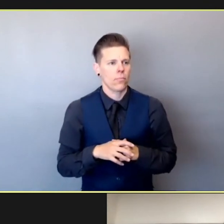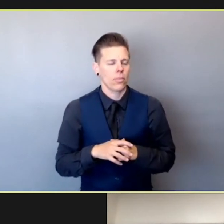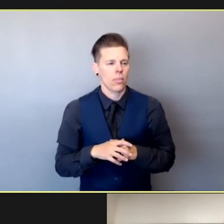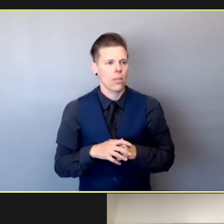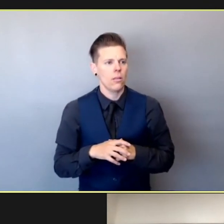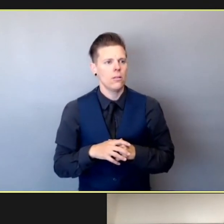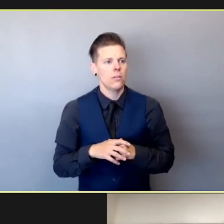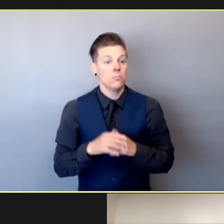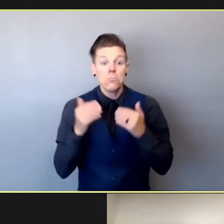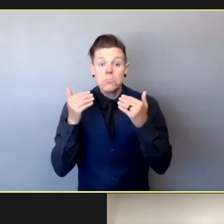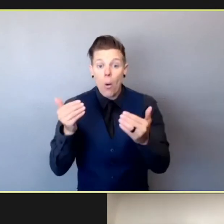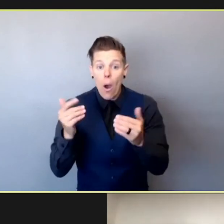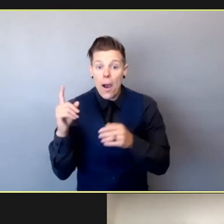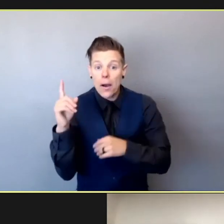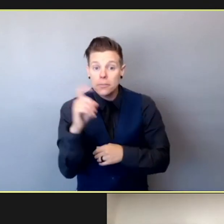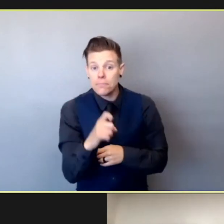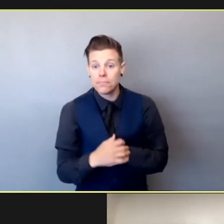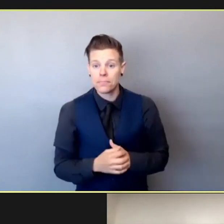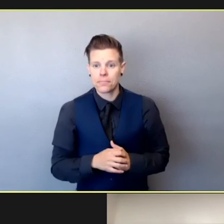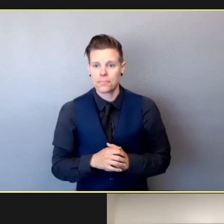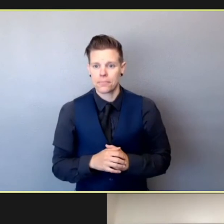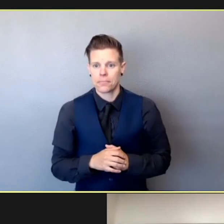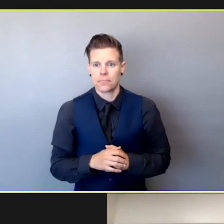are unmuted. Please go ahead and ask your question.